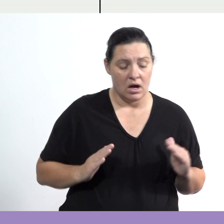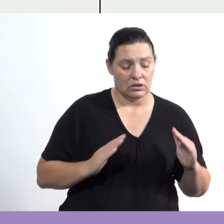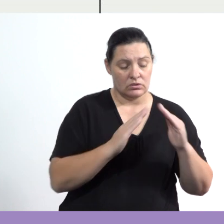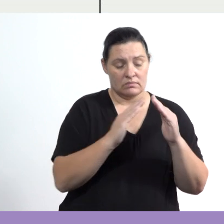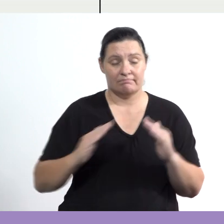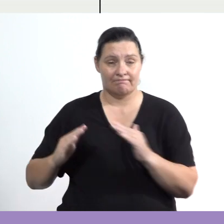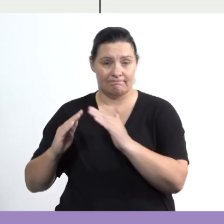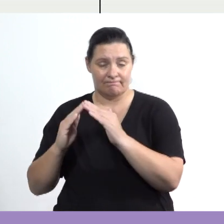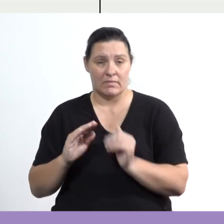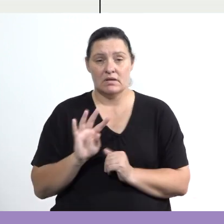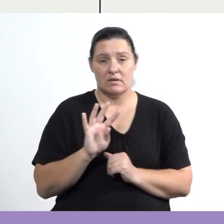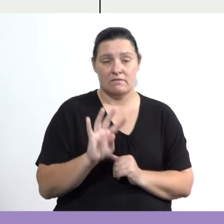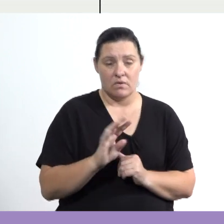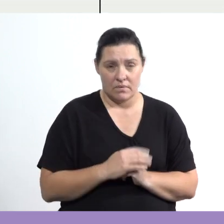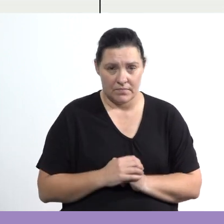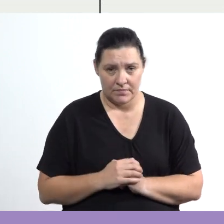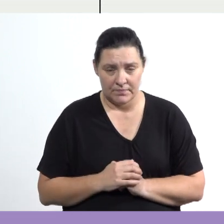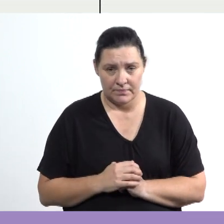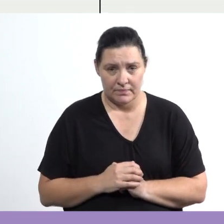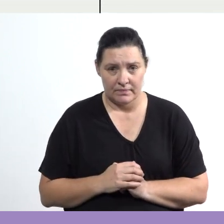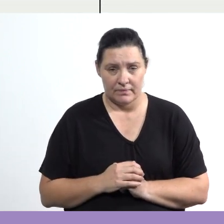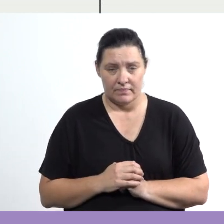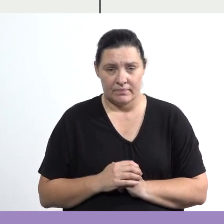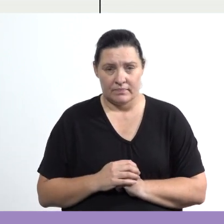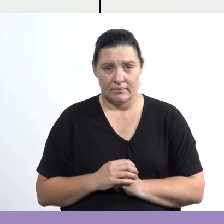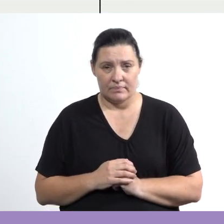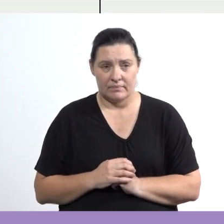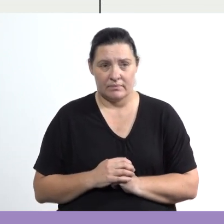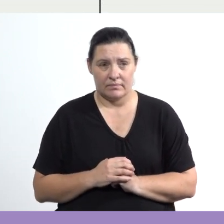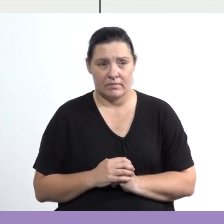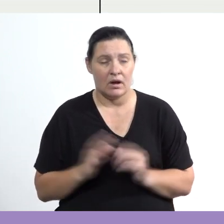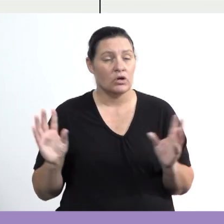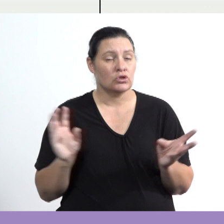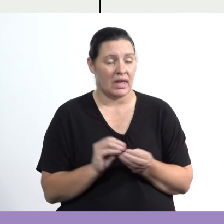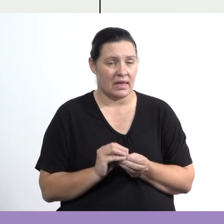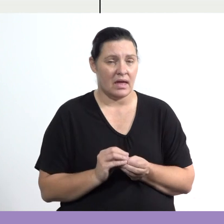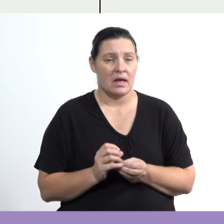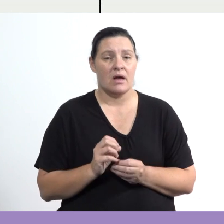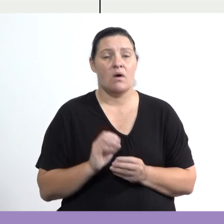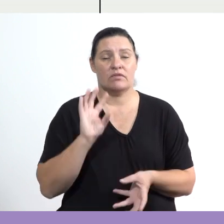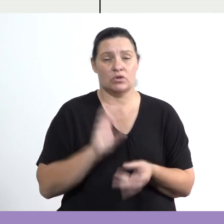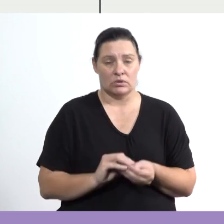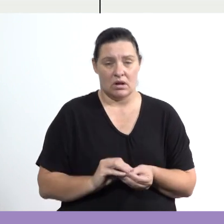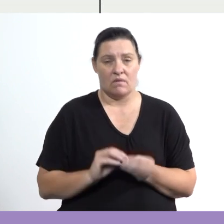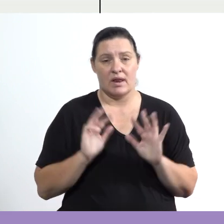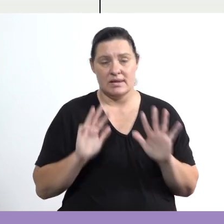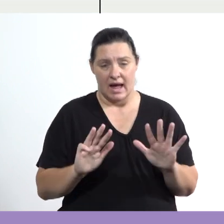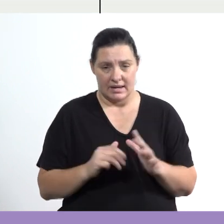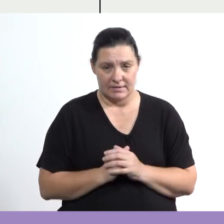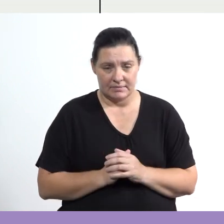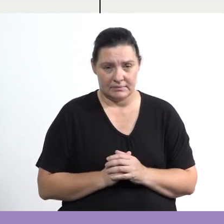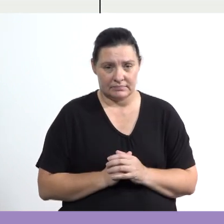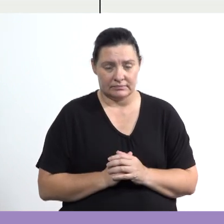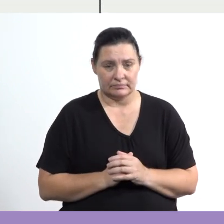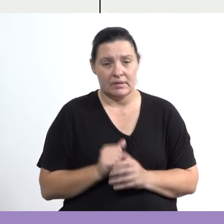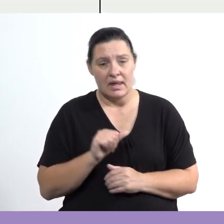is 3 of them, and the slanting sticks, 1, 2, 3, 4, that is 4 of them. Together, that gives us a total of